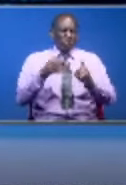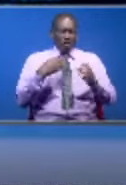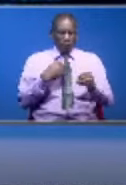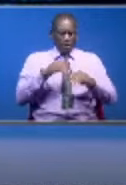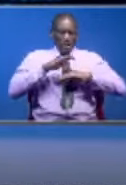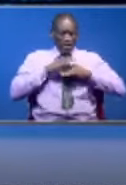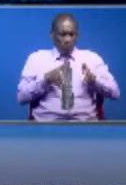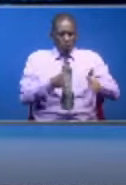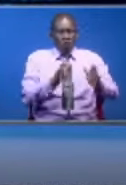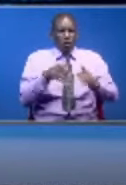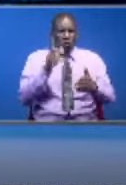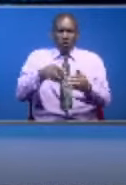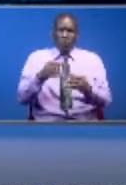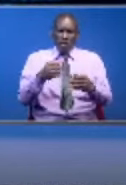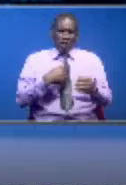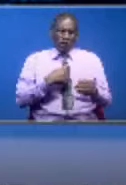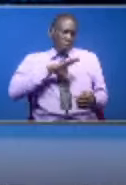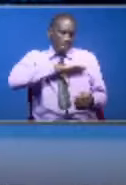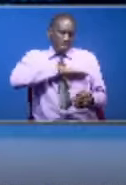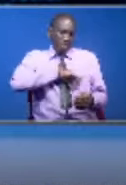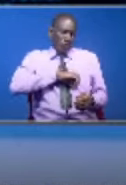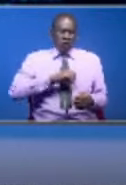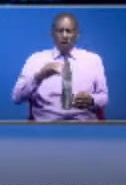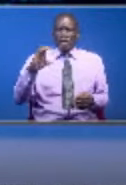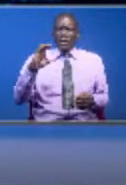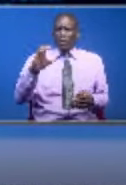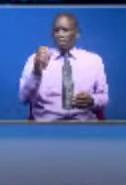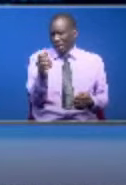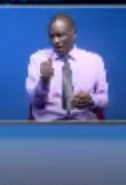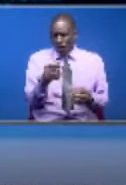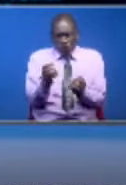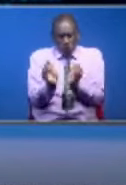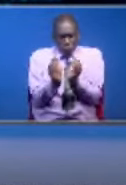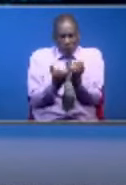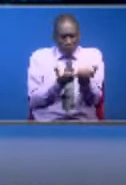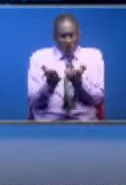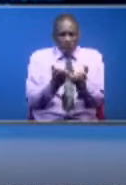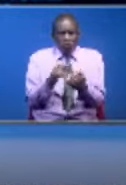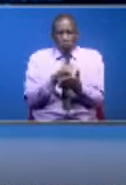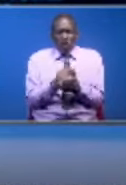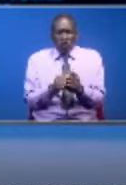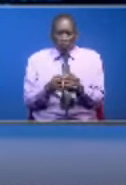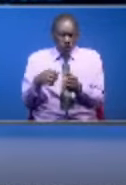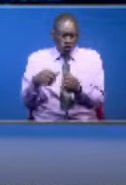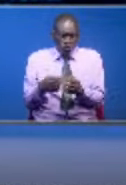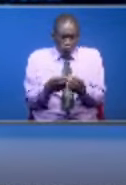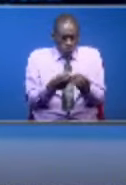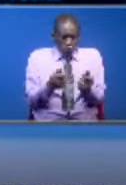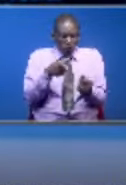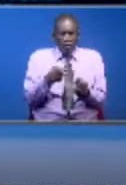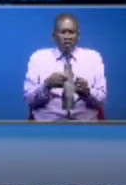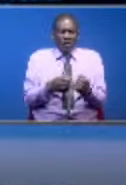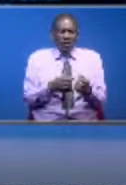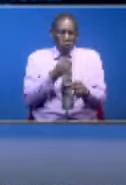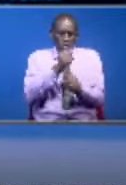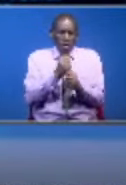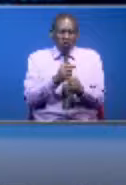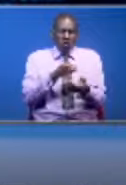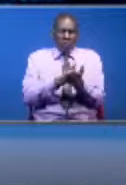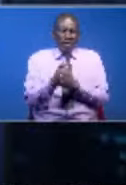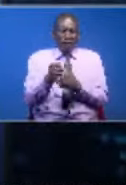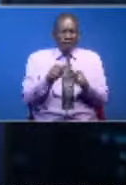for what they would call patient capital, especially for the small businesses, to be able to navigate this journey into sustainability. How do you